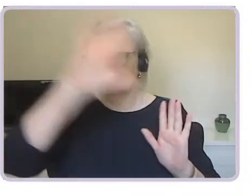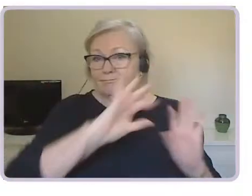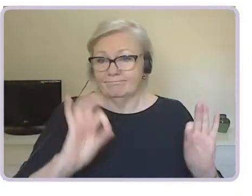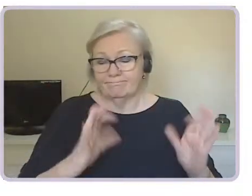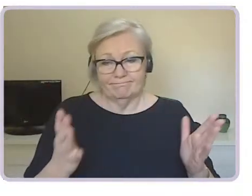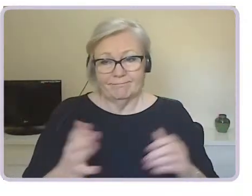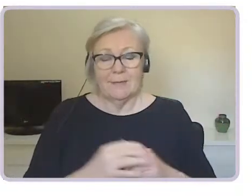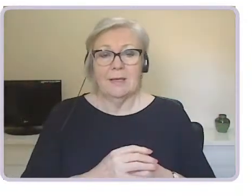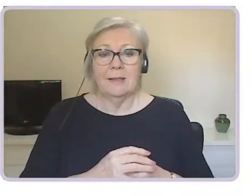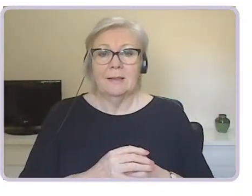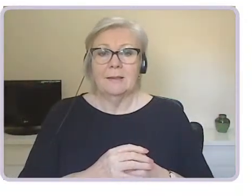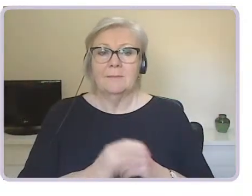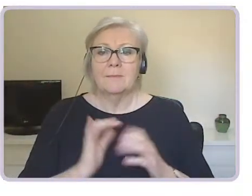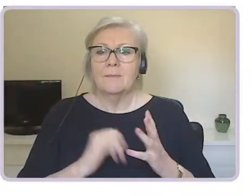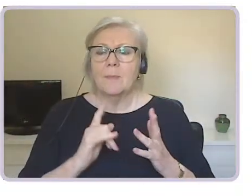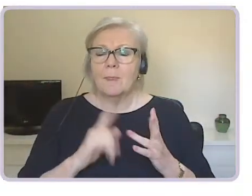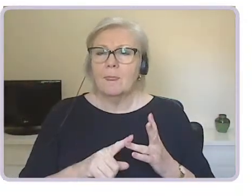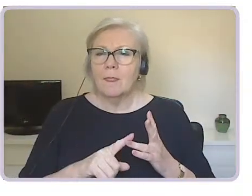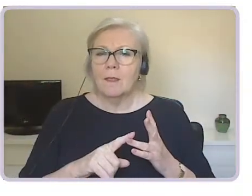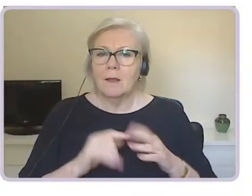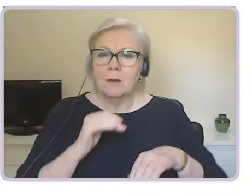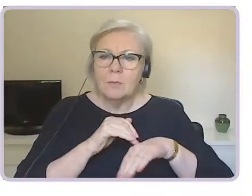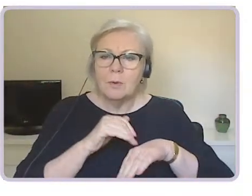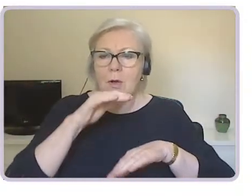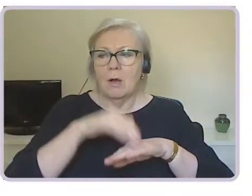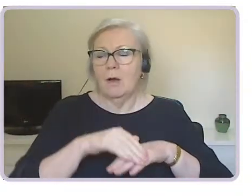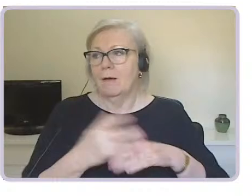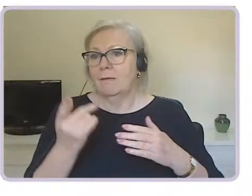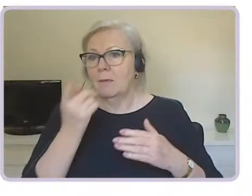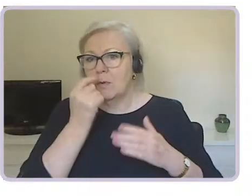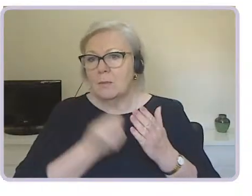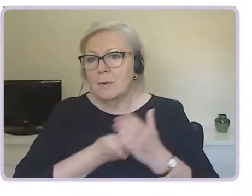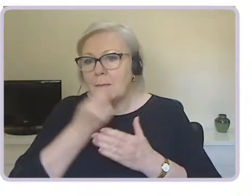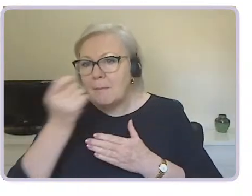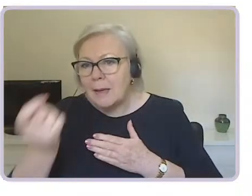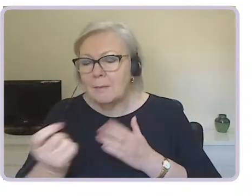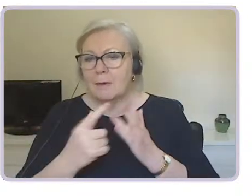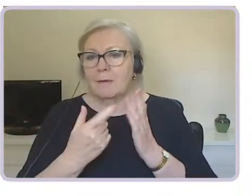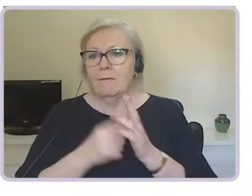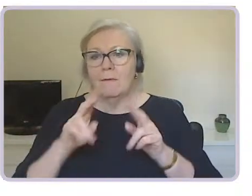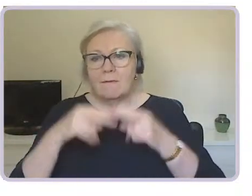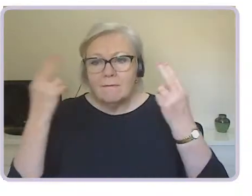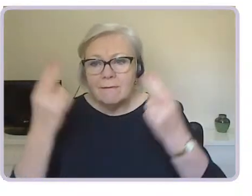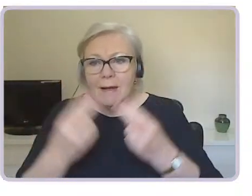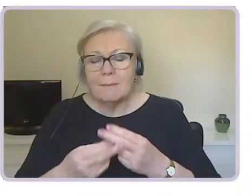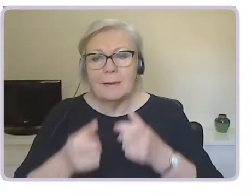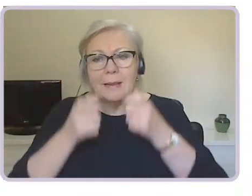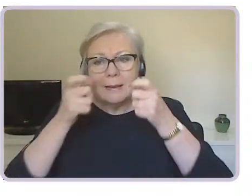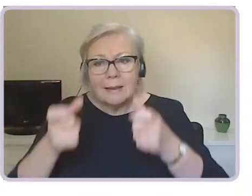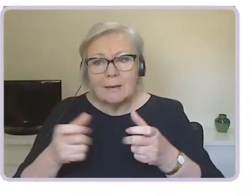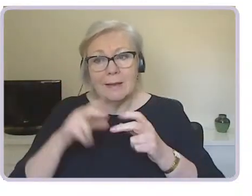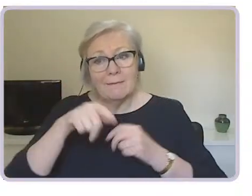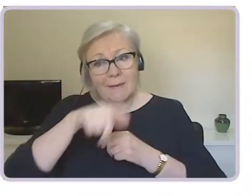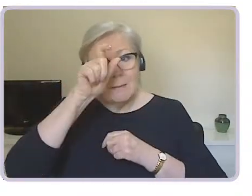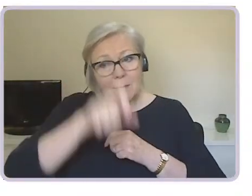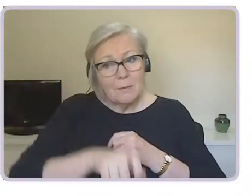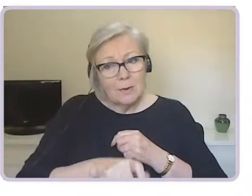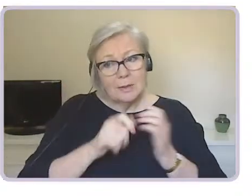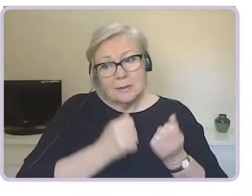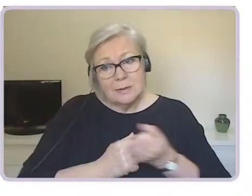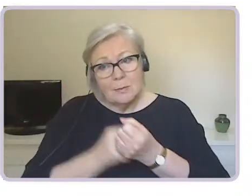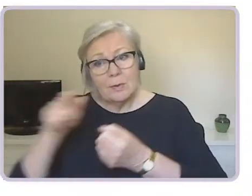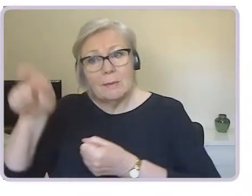again, around potential payment of family and carers if they decide to support the person to reduce,